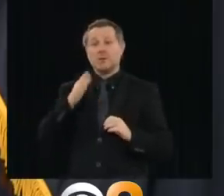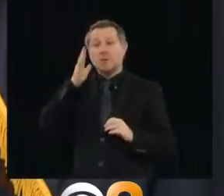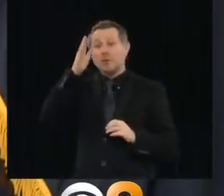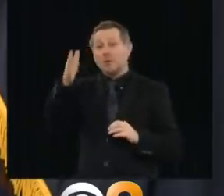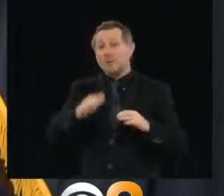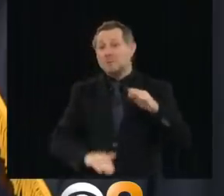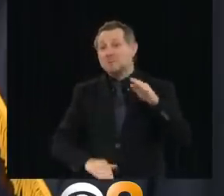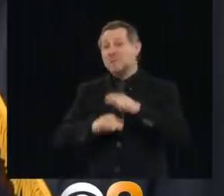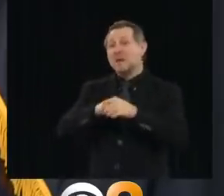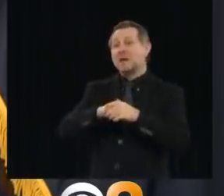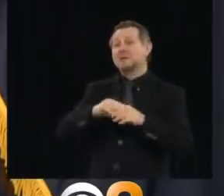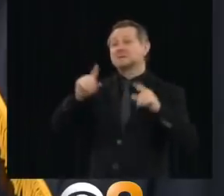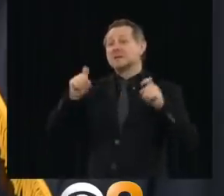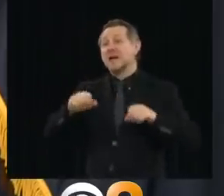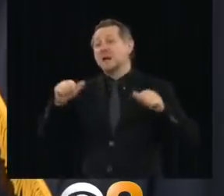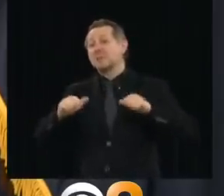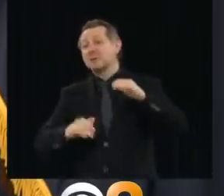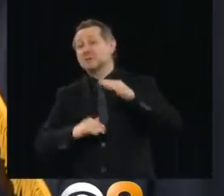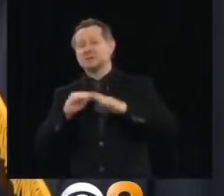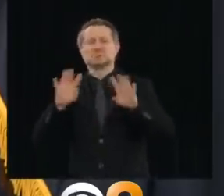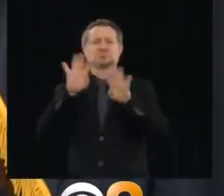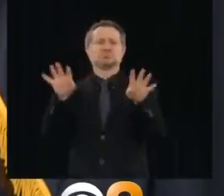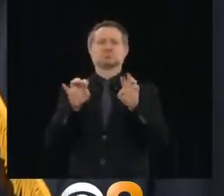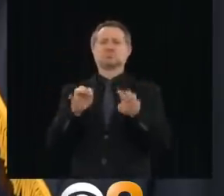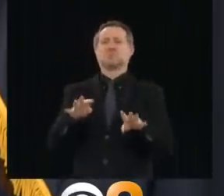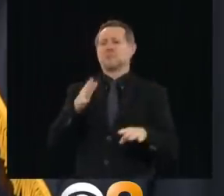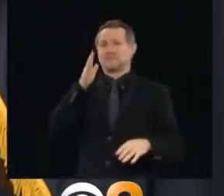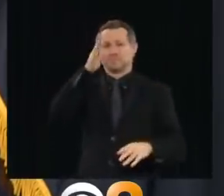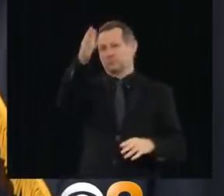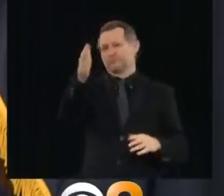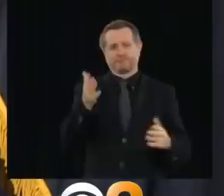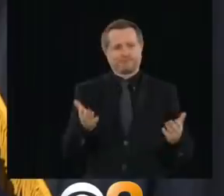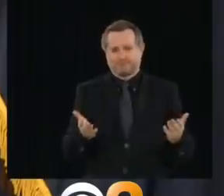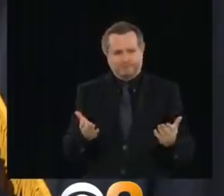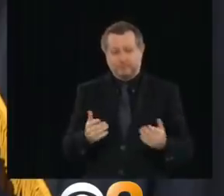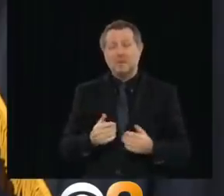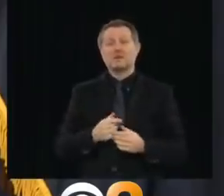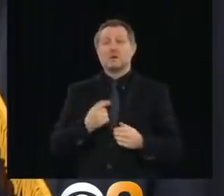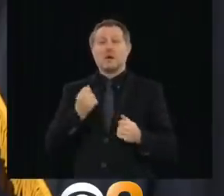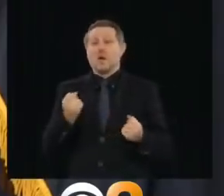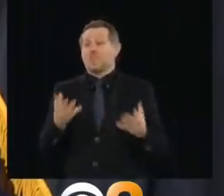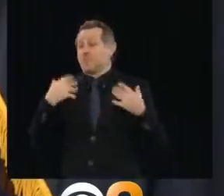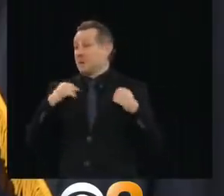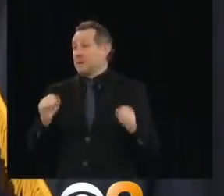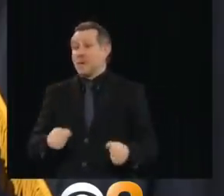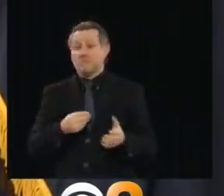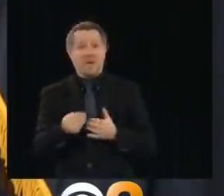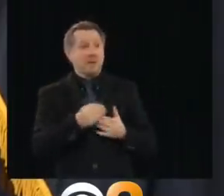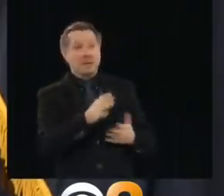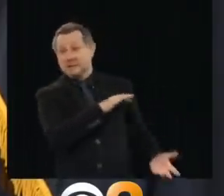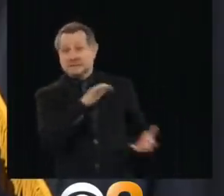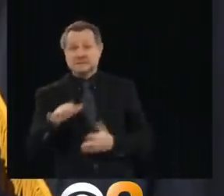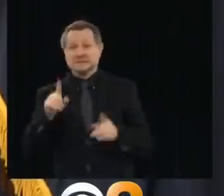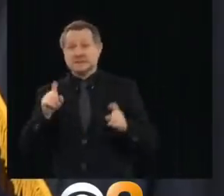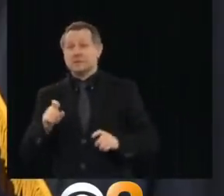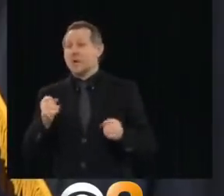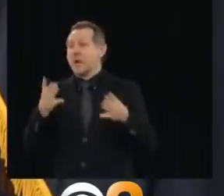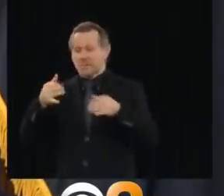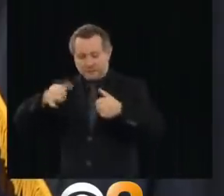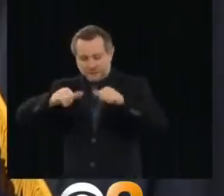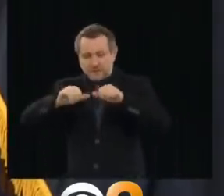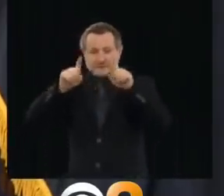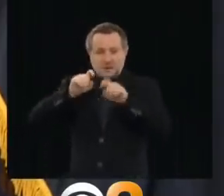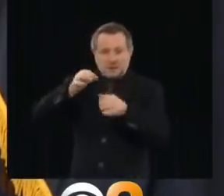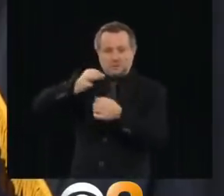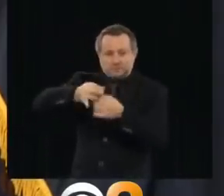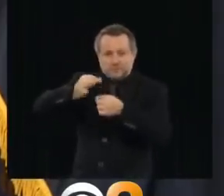testing capacity? You don't know yet. It's how many test kits can we get? How many vials can we get? How many reagents can we get? How